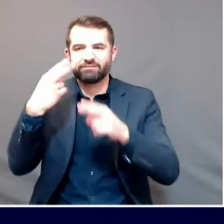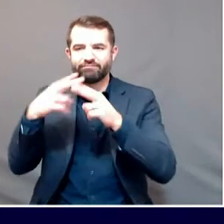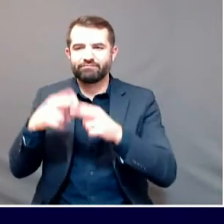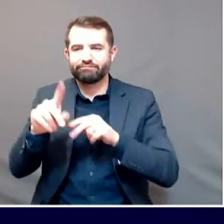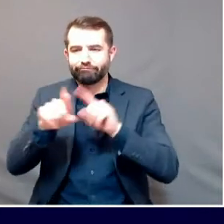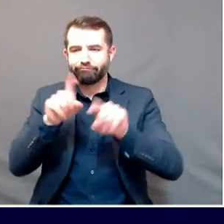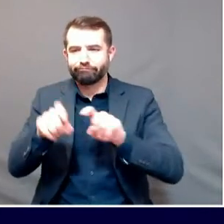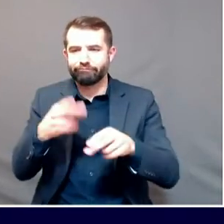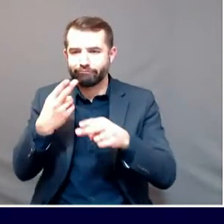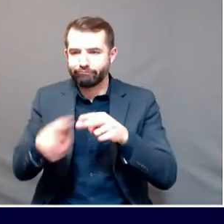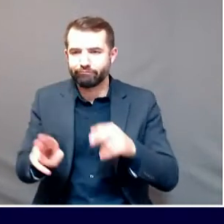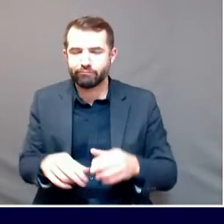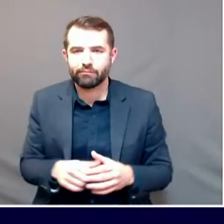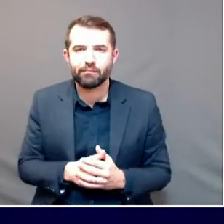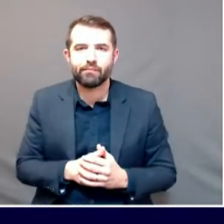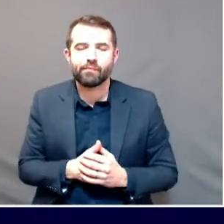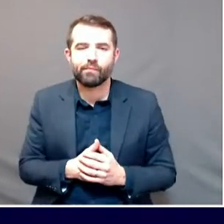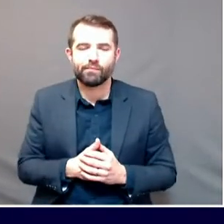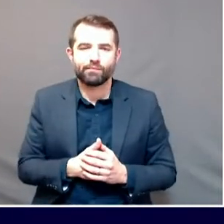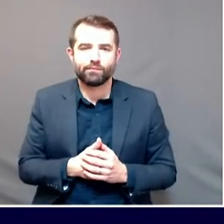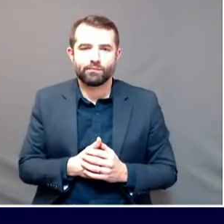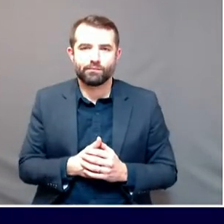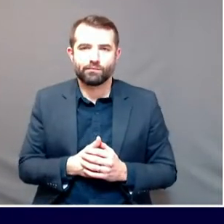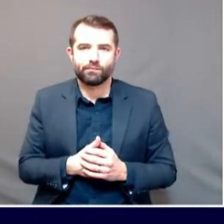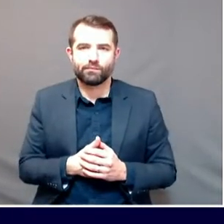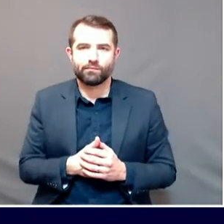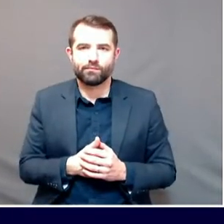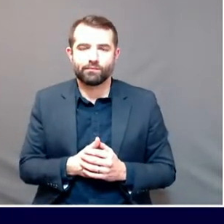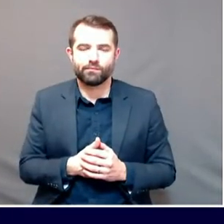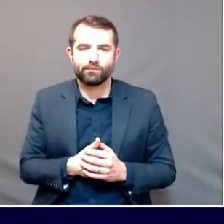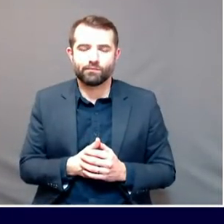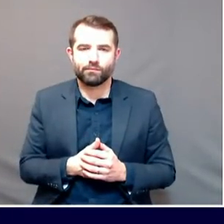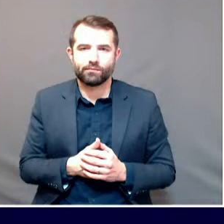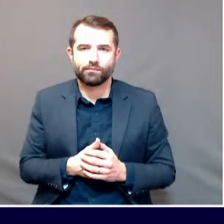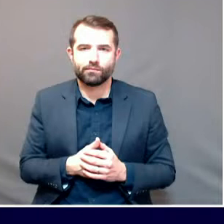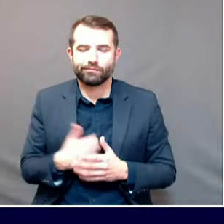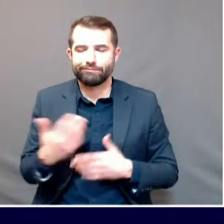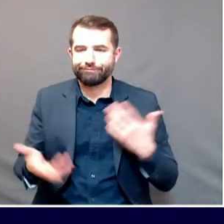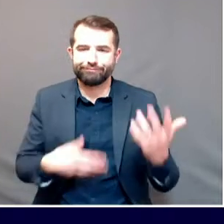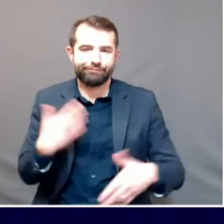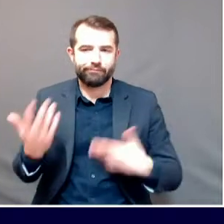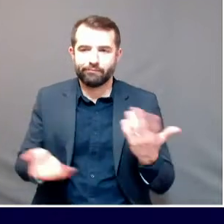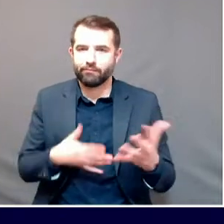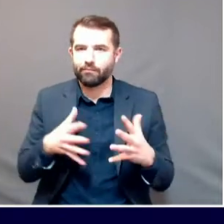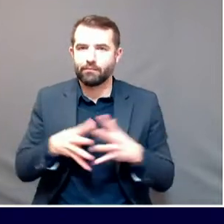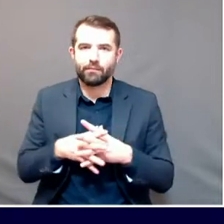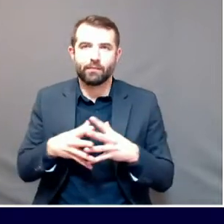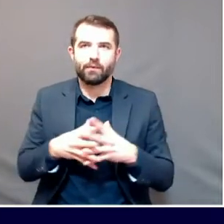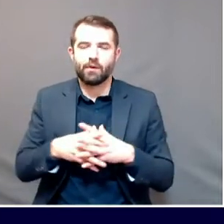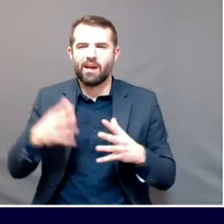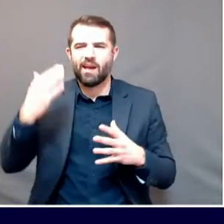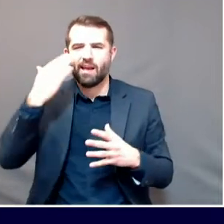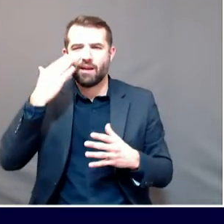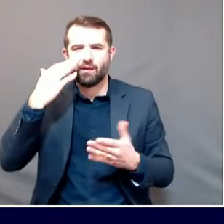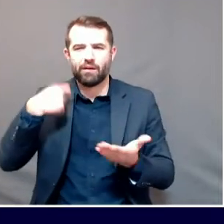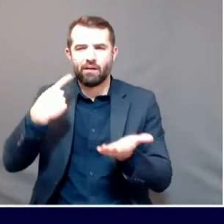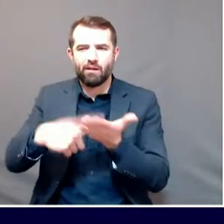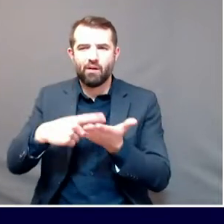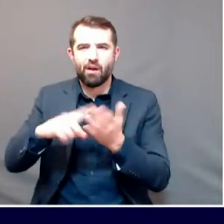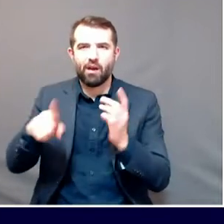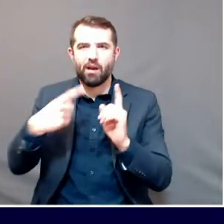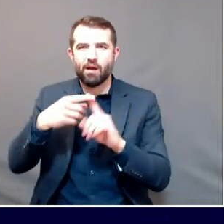So I know you were, when we're talking about the Moderna vaccine, is the fact